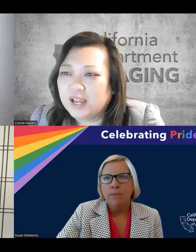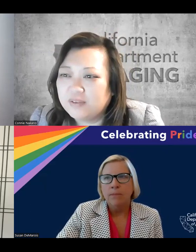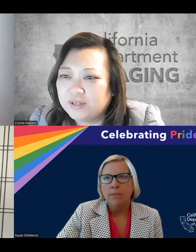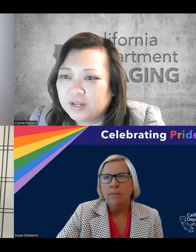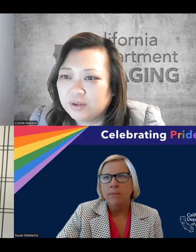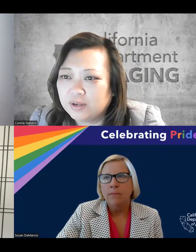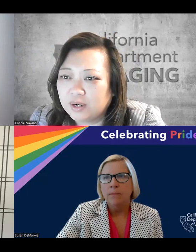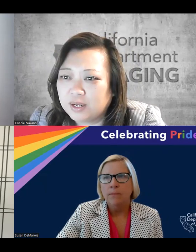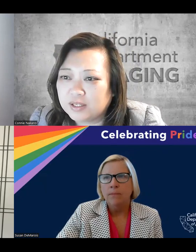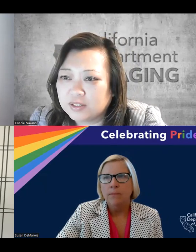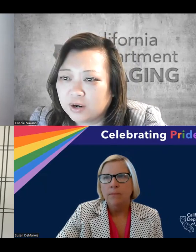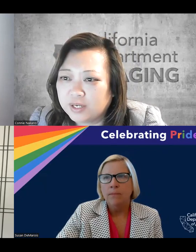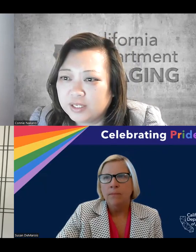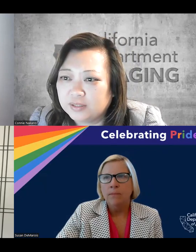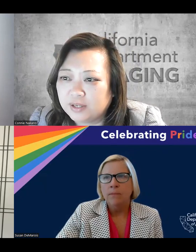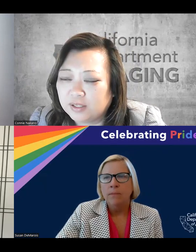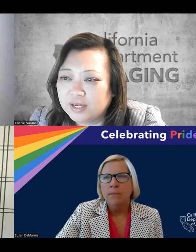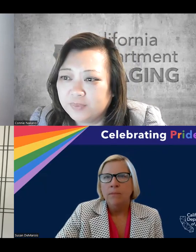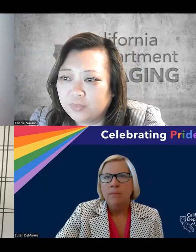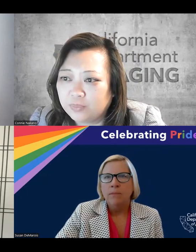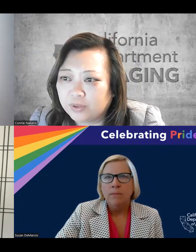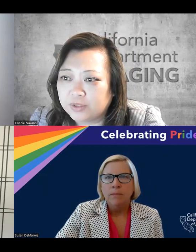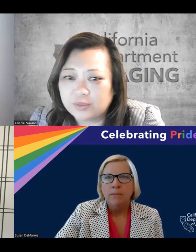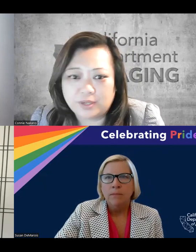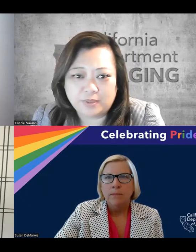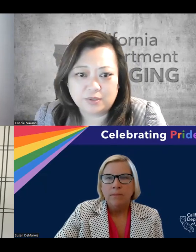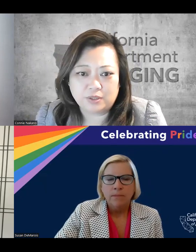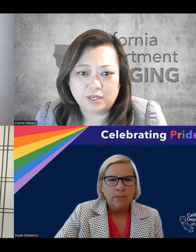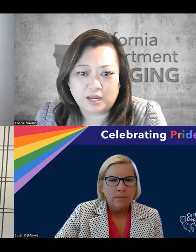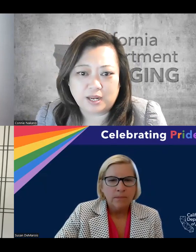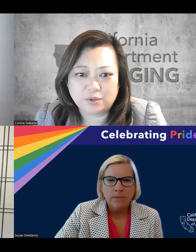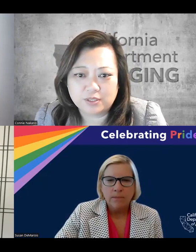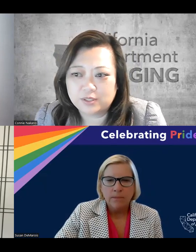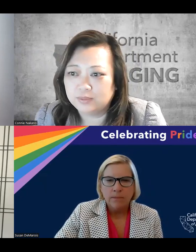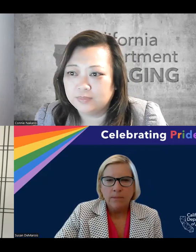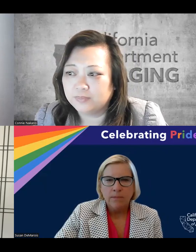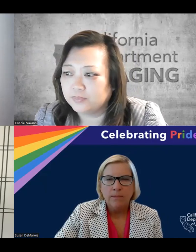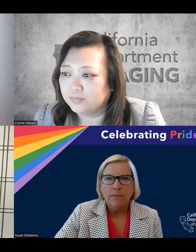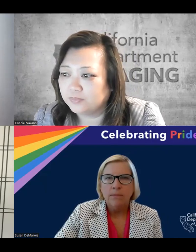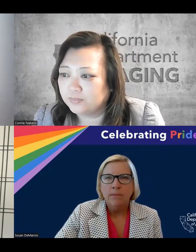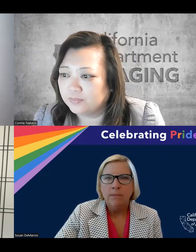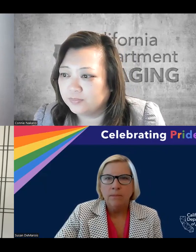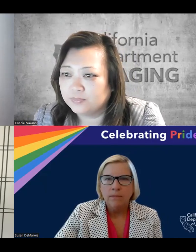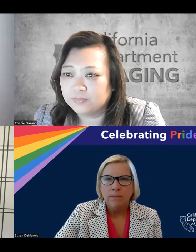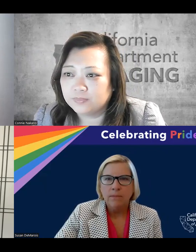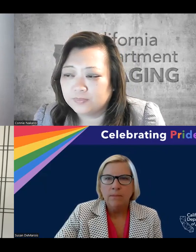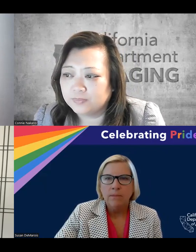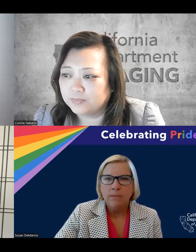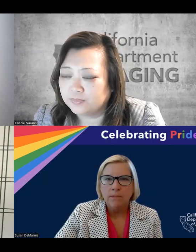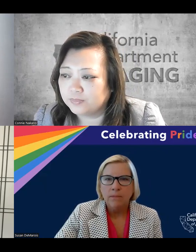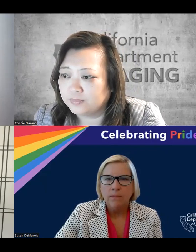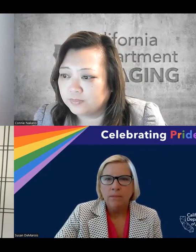Okay, I have another Taria Lanalia. We're going to unmute you and you can ask your question.